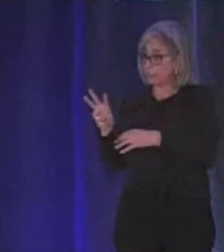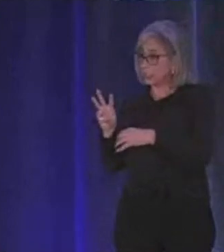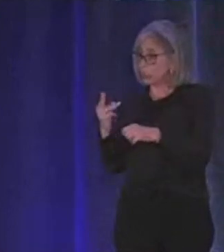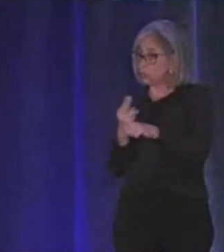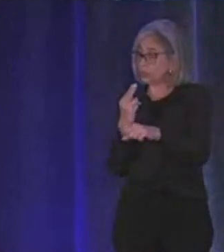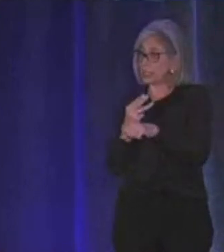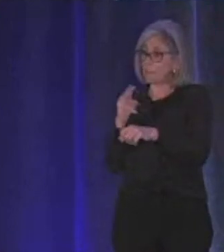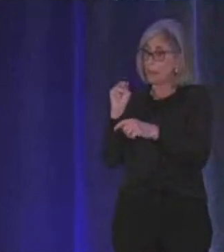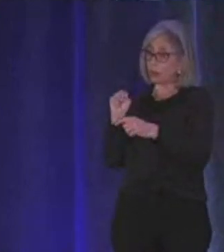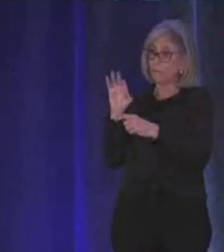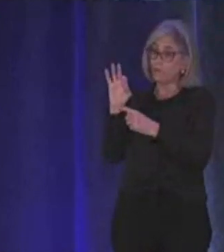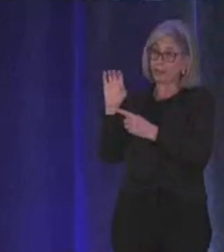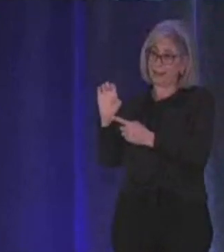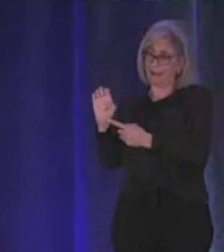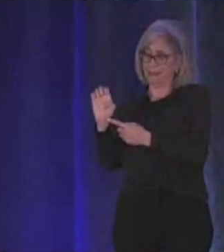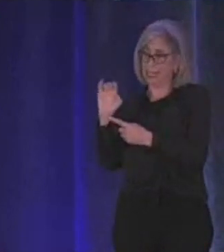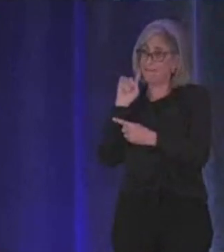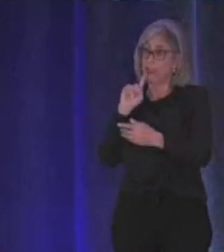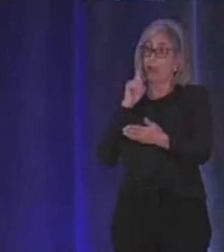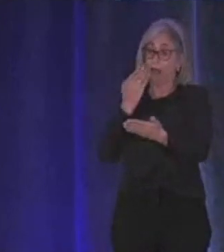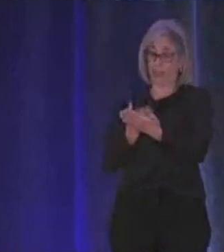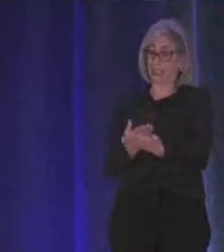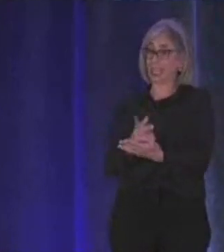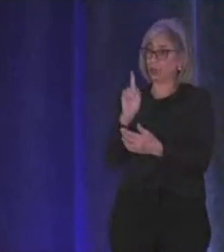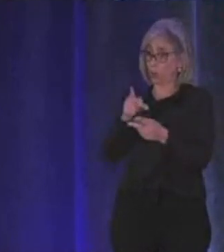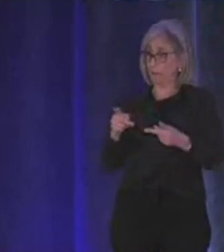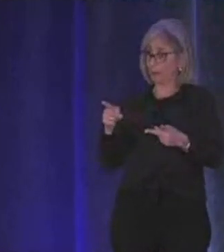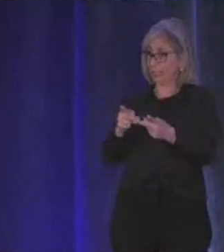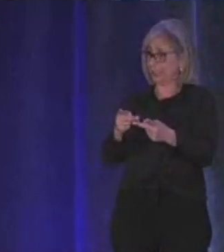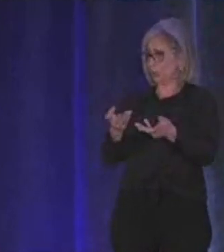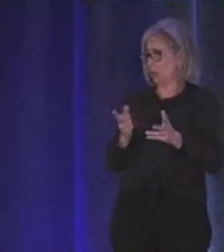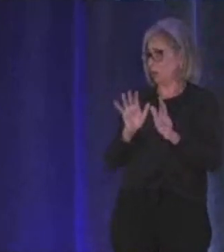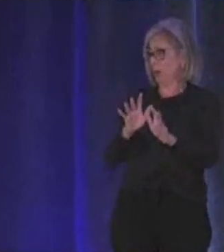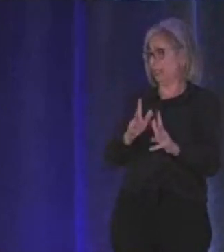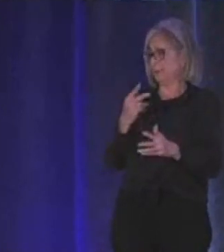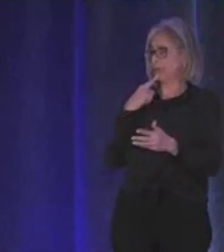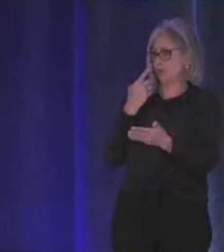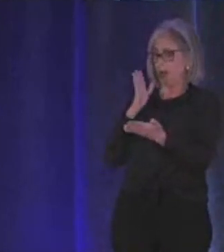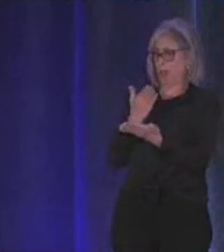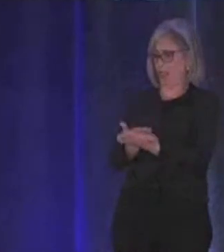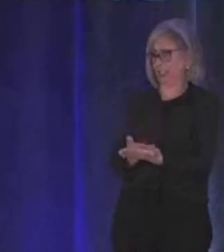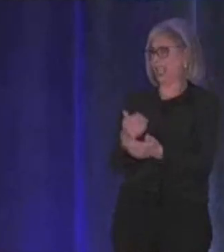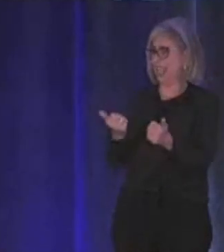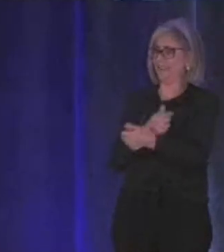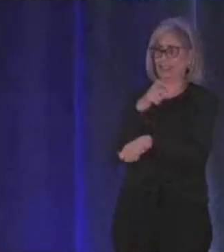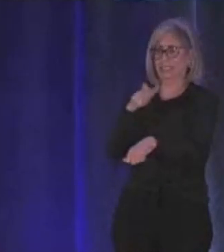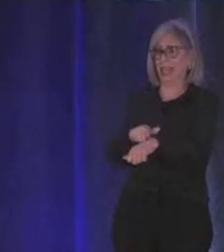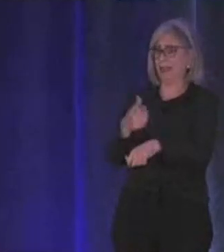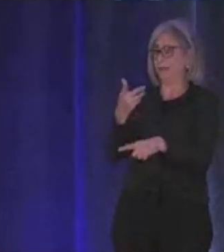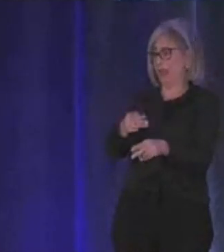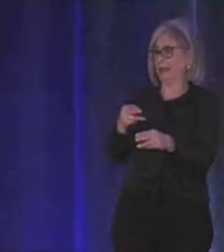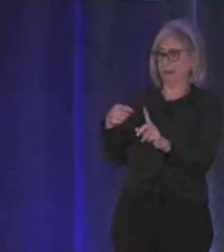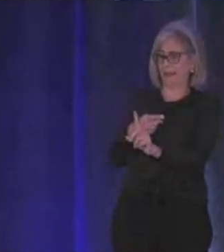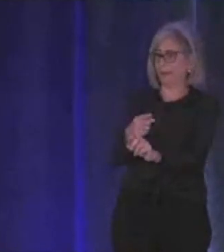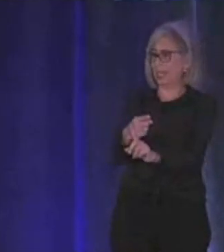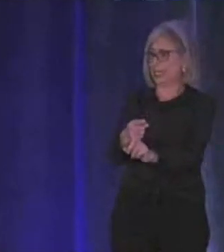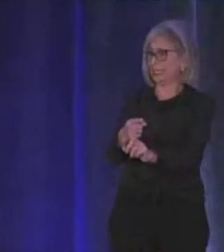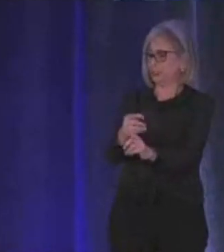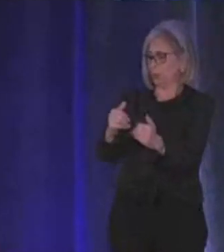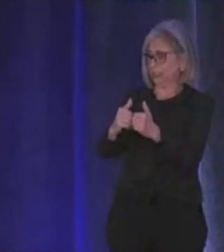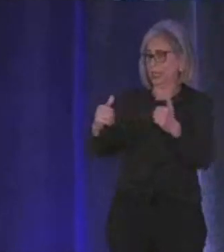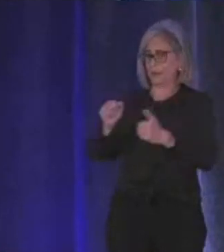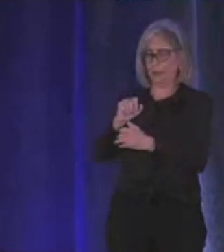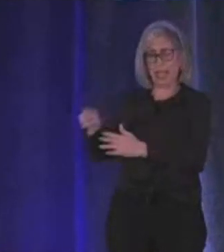end, if they authenticate in one place, you do not want them to have to authenticate every time they navigate to a separate